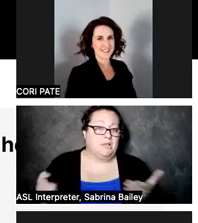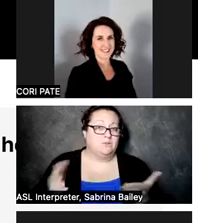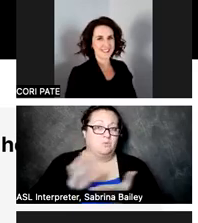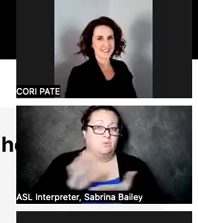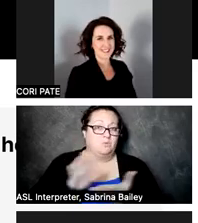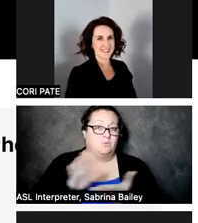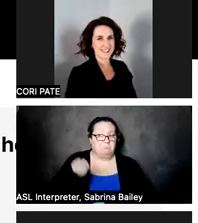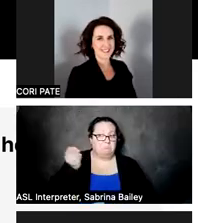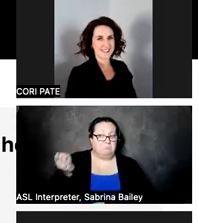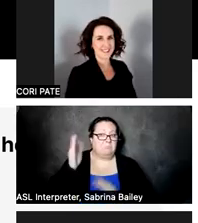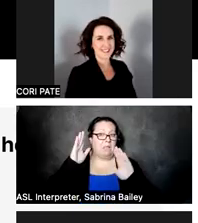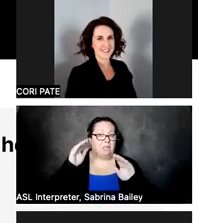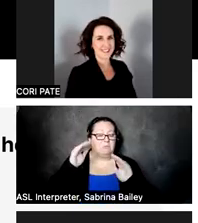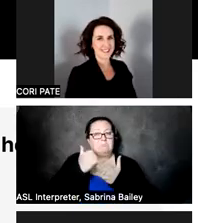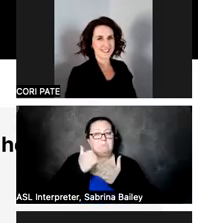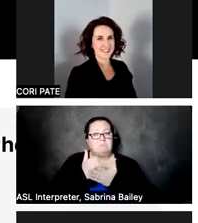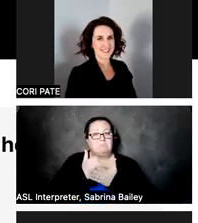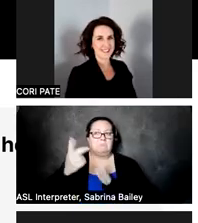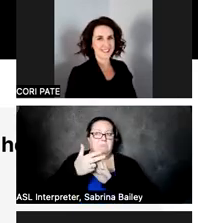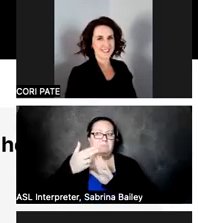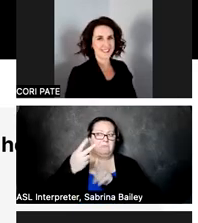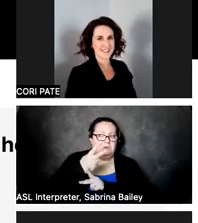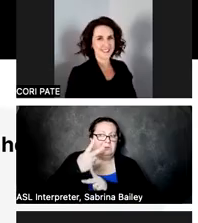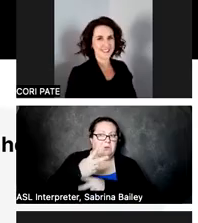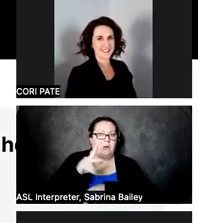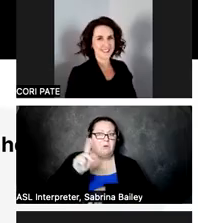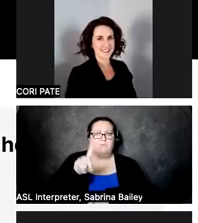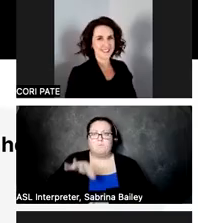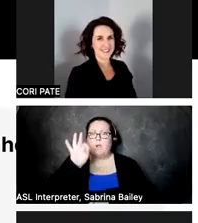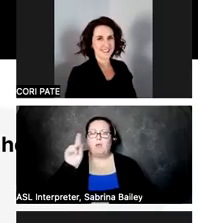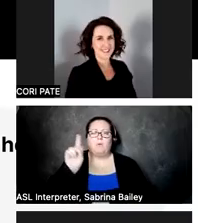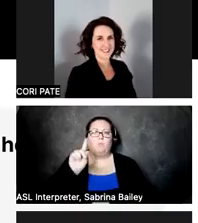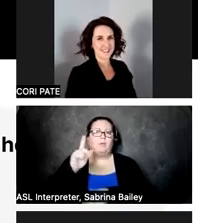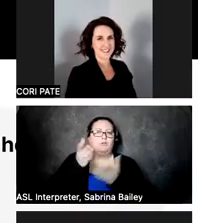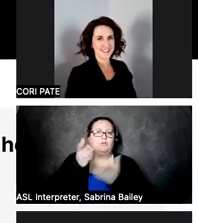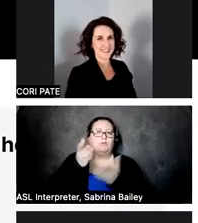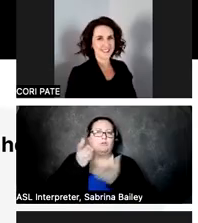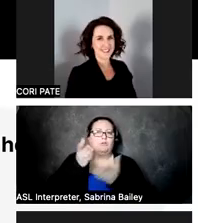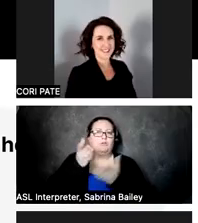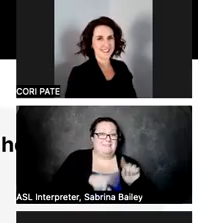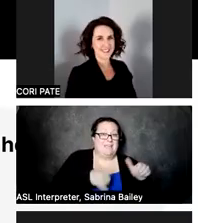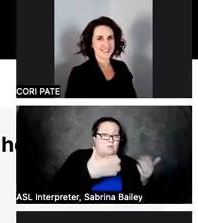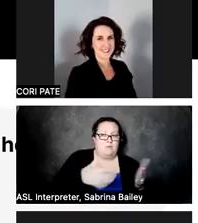and hopefully can highlight places where they can get whatever the service that they're looking for that we aren't able to provide.